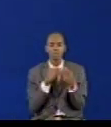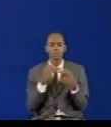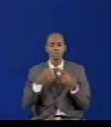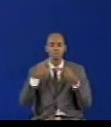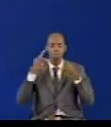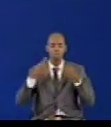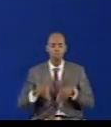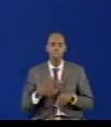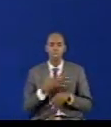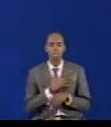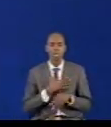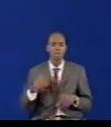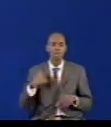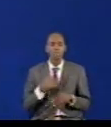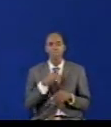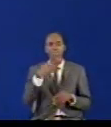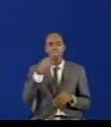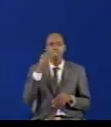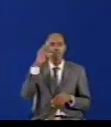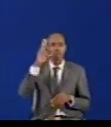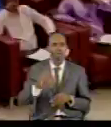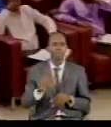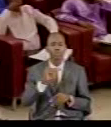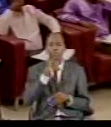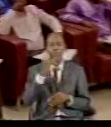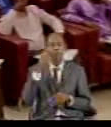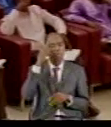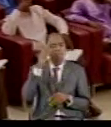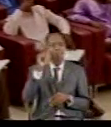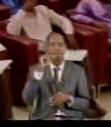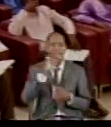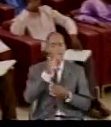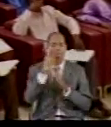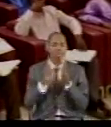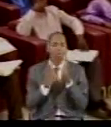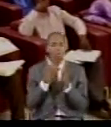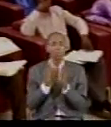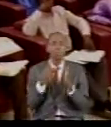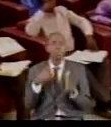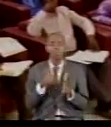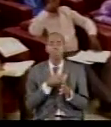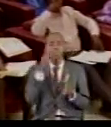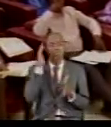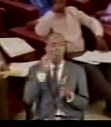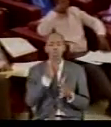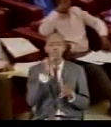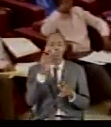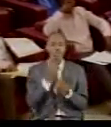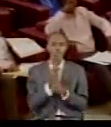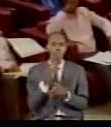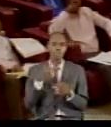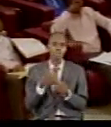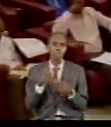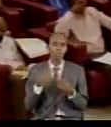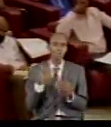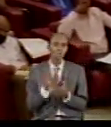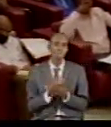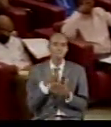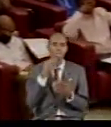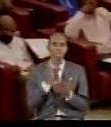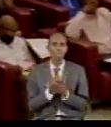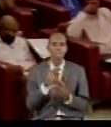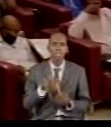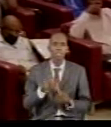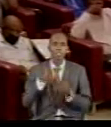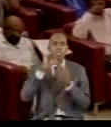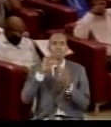say, no, not for an hour, we'll not give in to that. They said, except you are circumcised